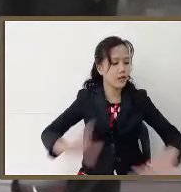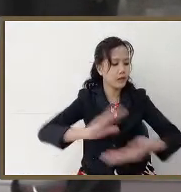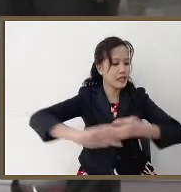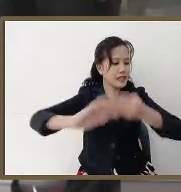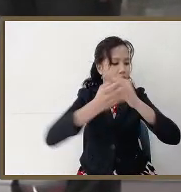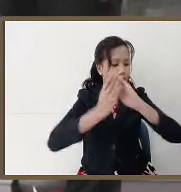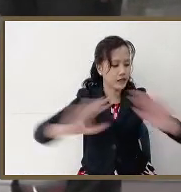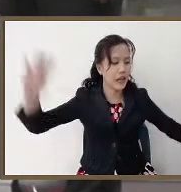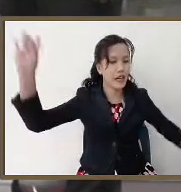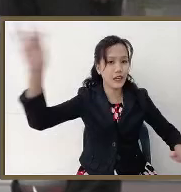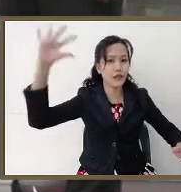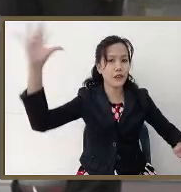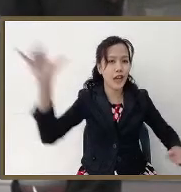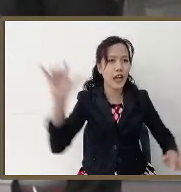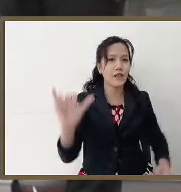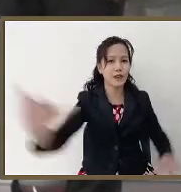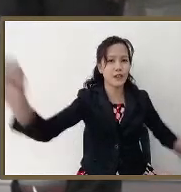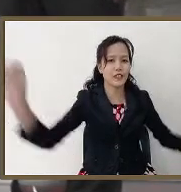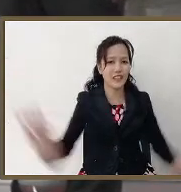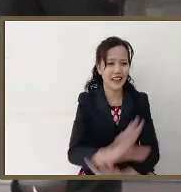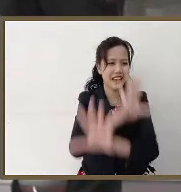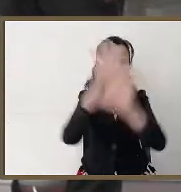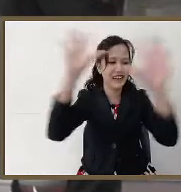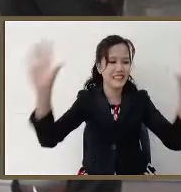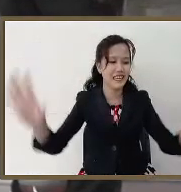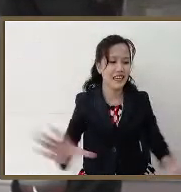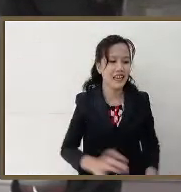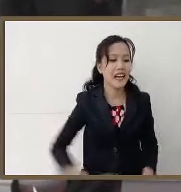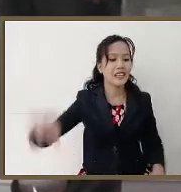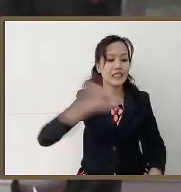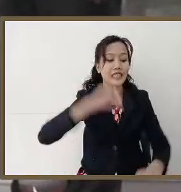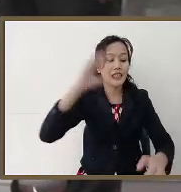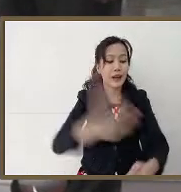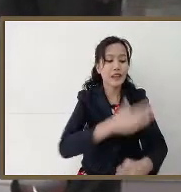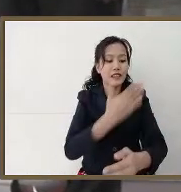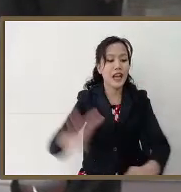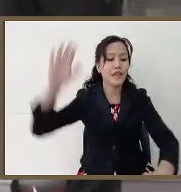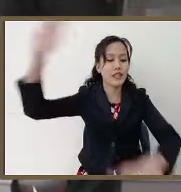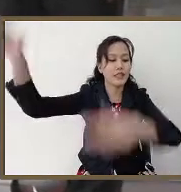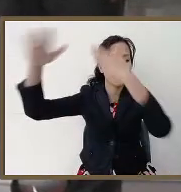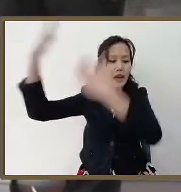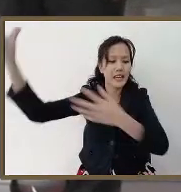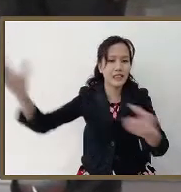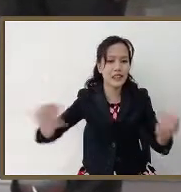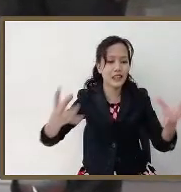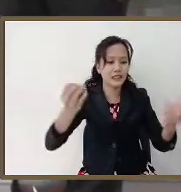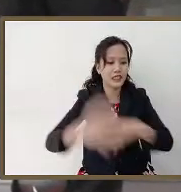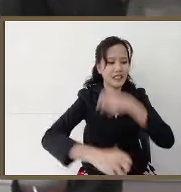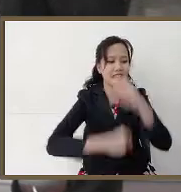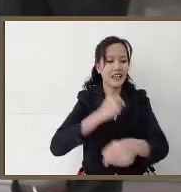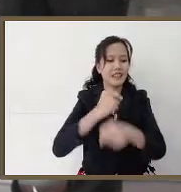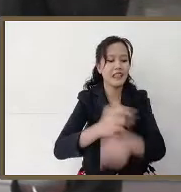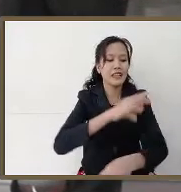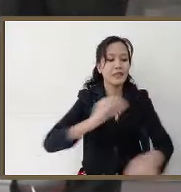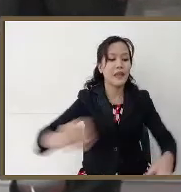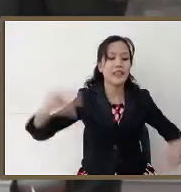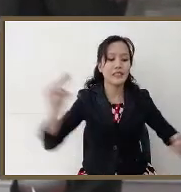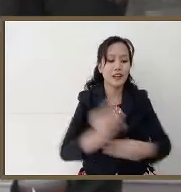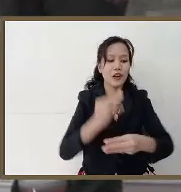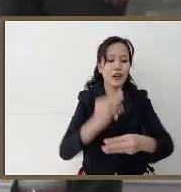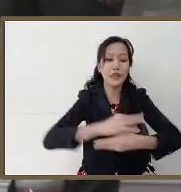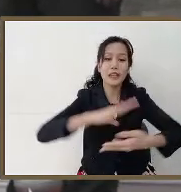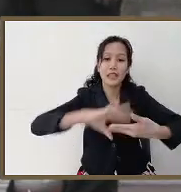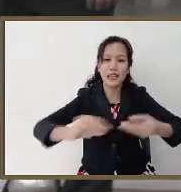of Peace is a light that forever shines. I could sing about heaven for a million years and never get